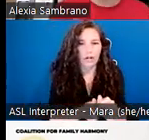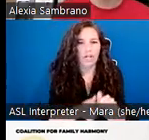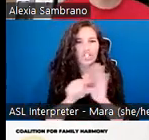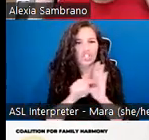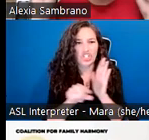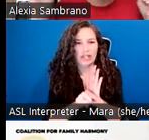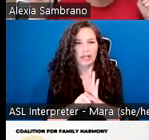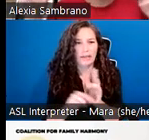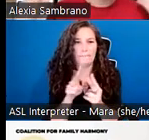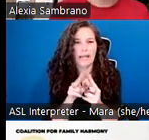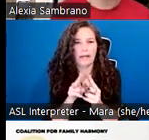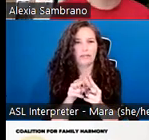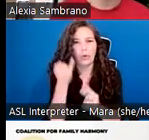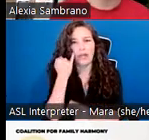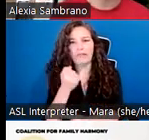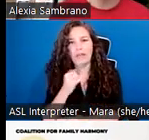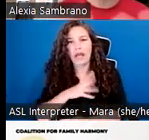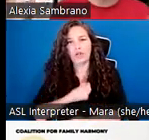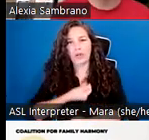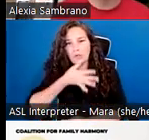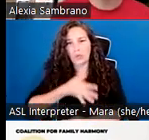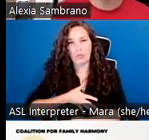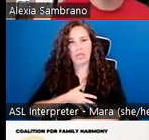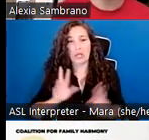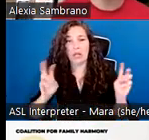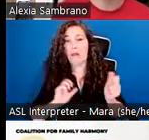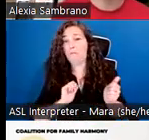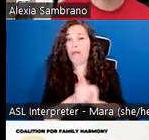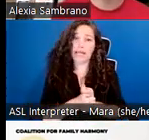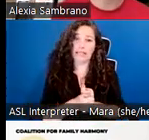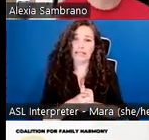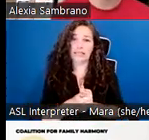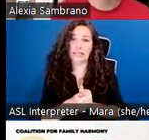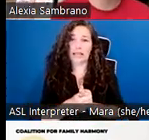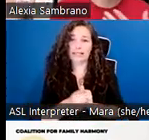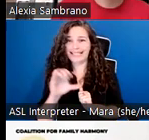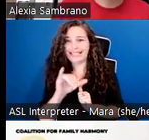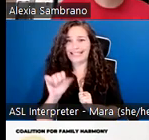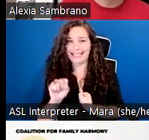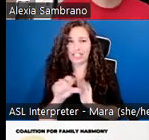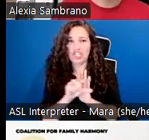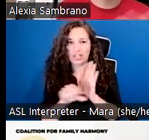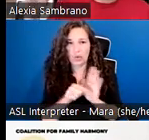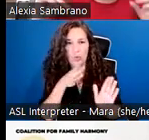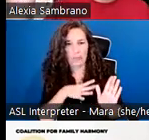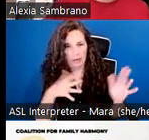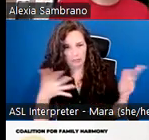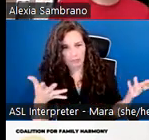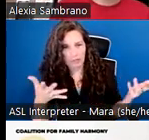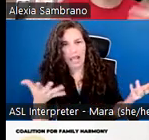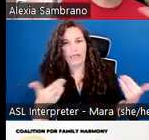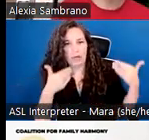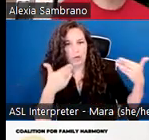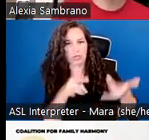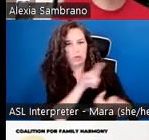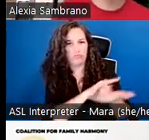as feminine or passes as a cisgender woman and engages in romantic or sexual relationships with a cisgender man, through the medical gaze,